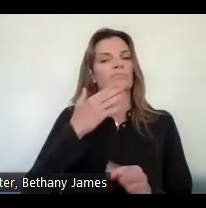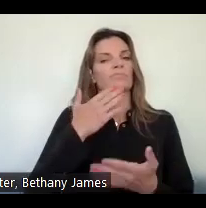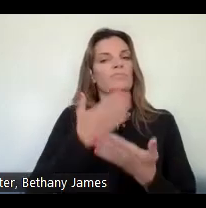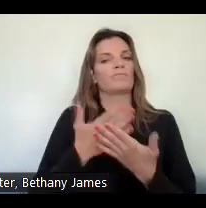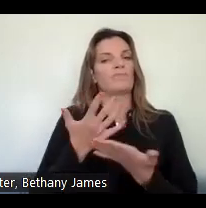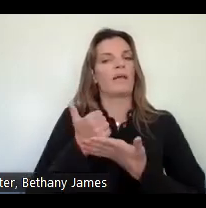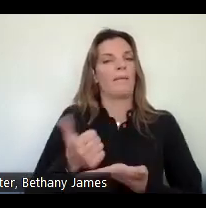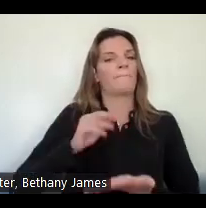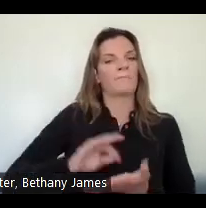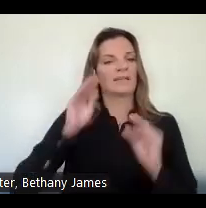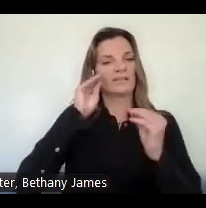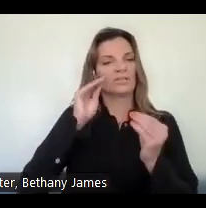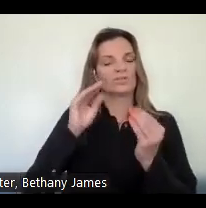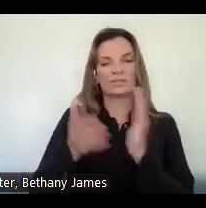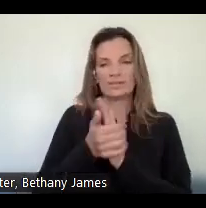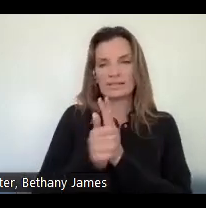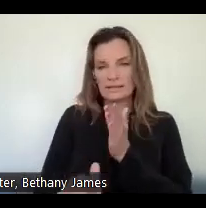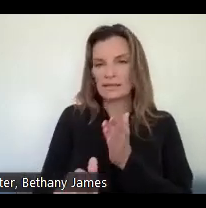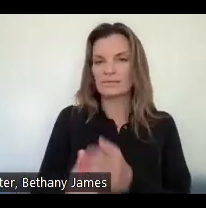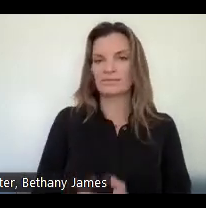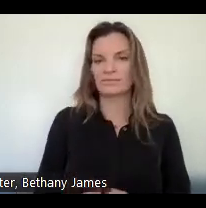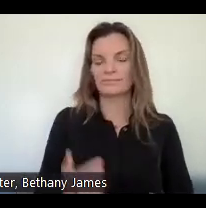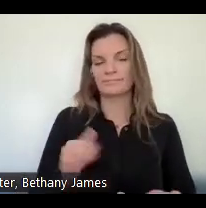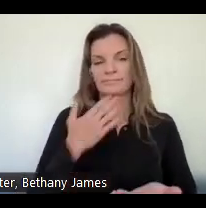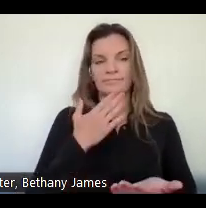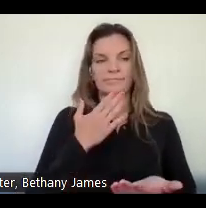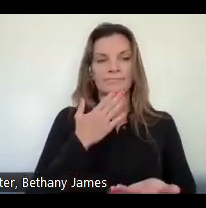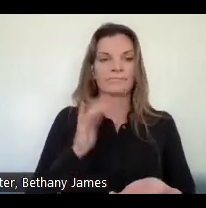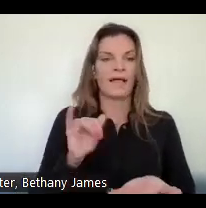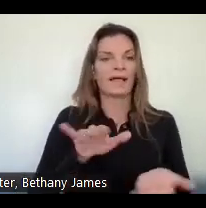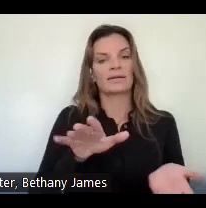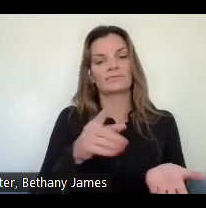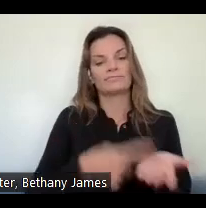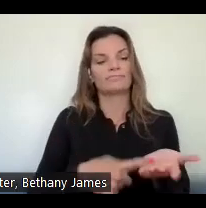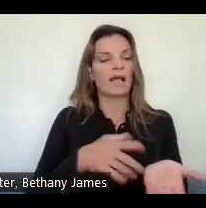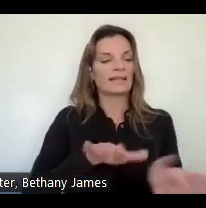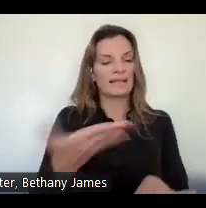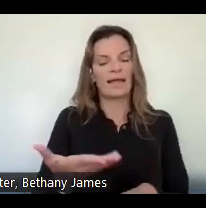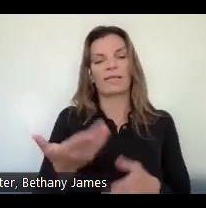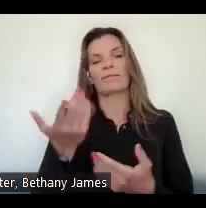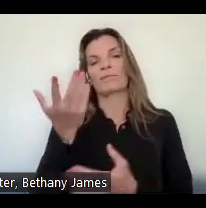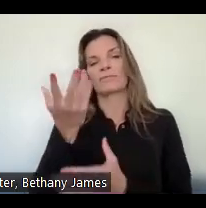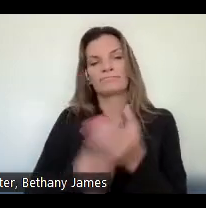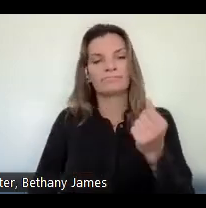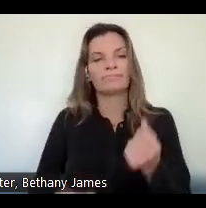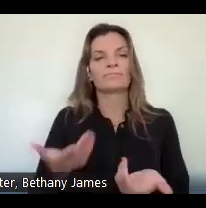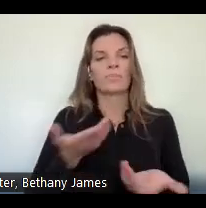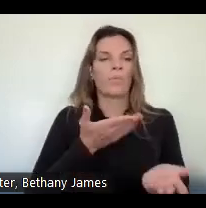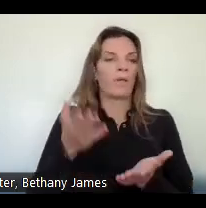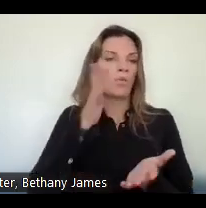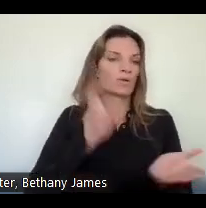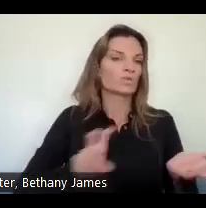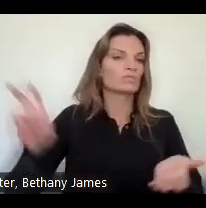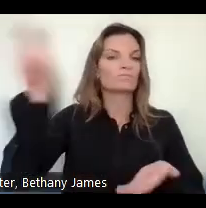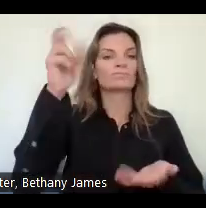and new situations. For instance, talking about death and dying, or going on a trip, or what to expect in that job